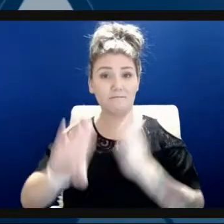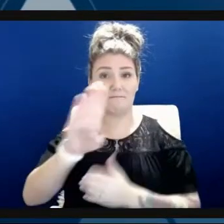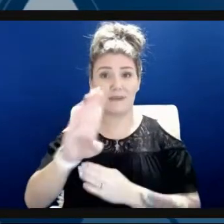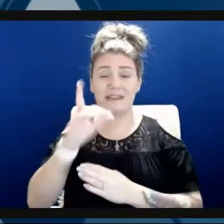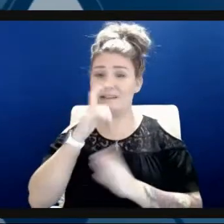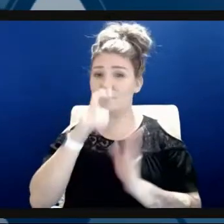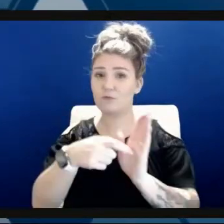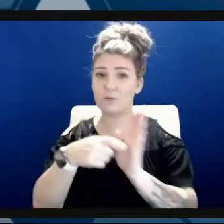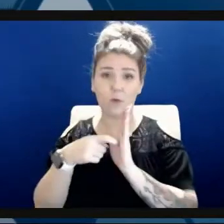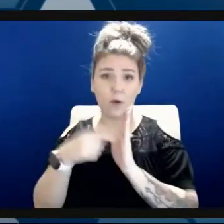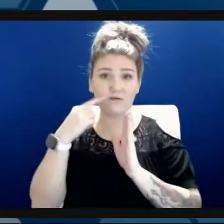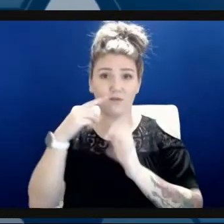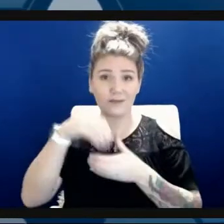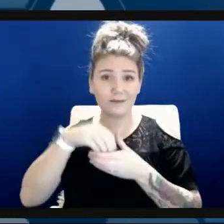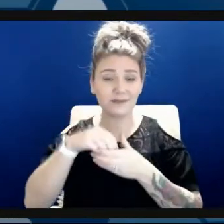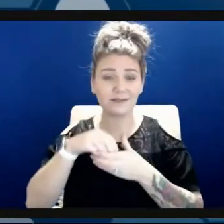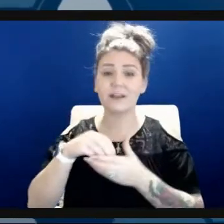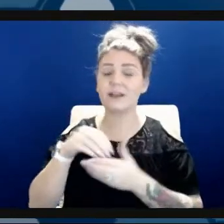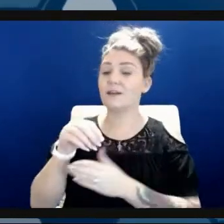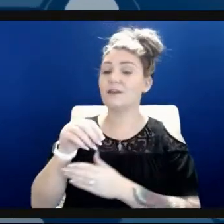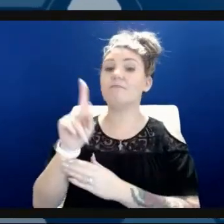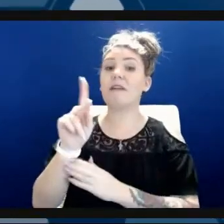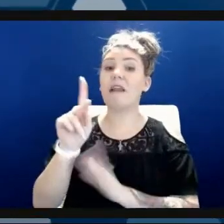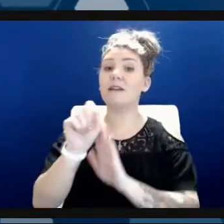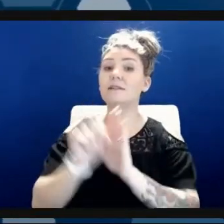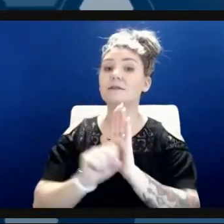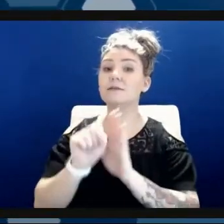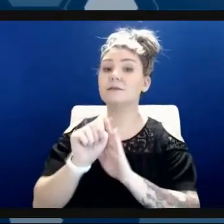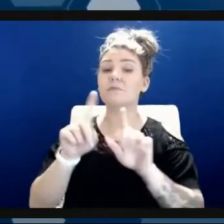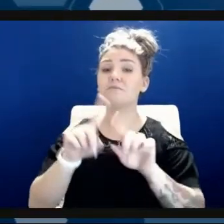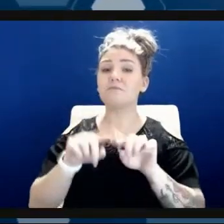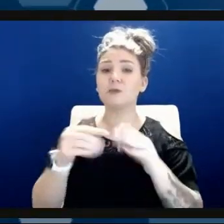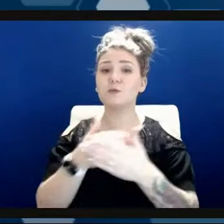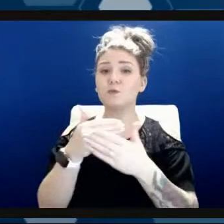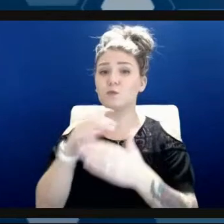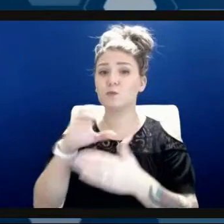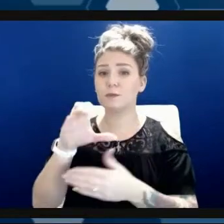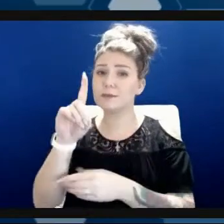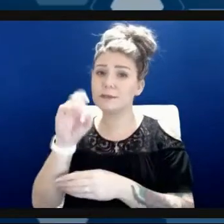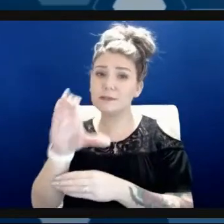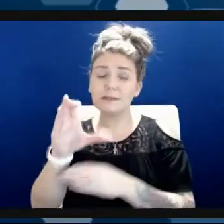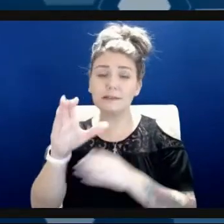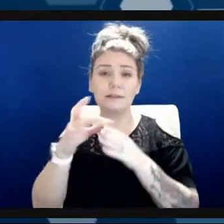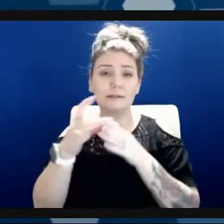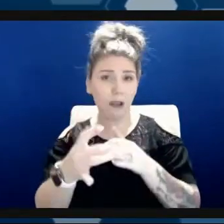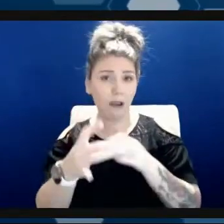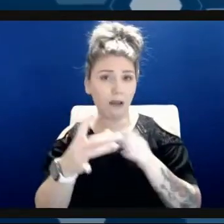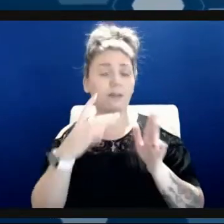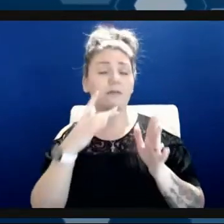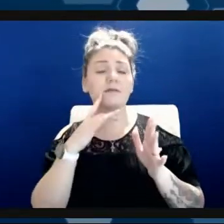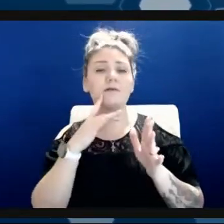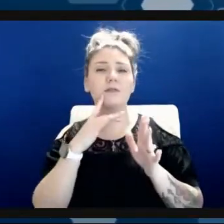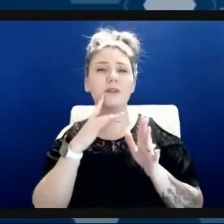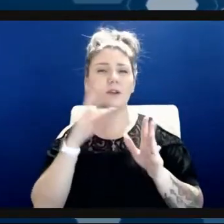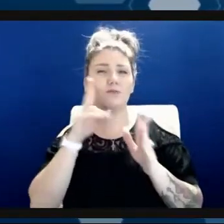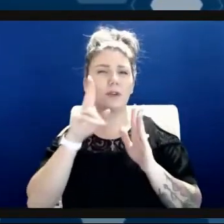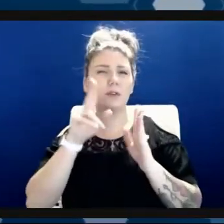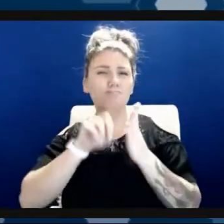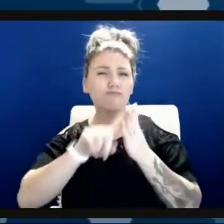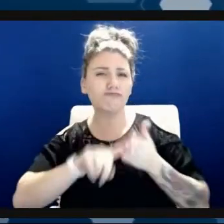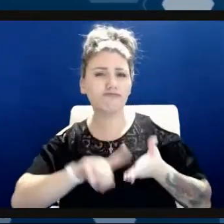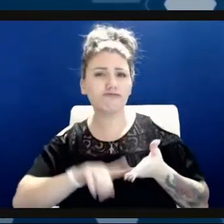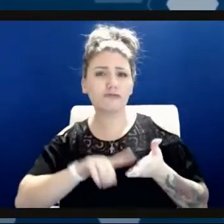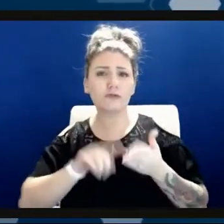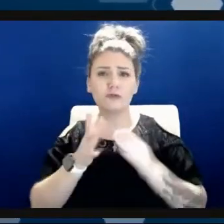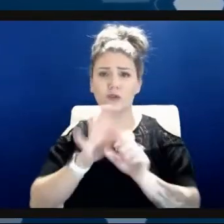K-State made the decision based on the CDC's newest guidance, which looks at COVID-19 case rates and hospital availability